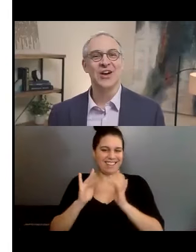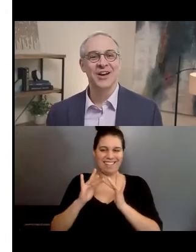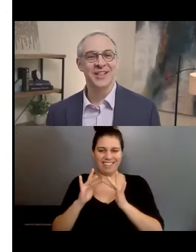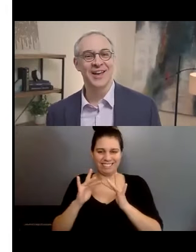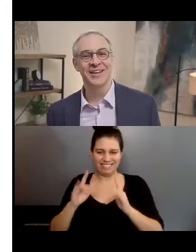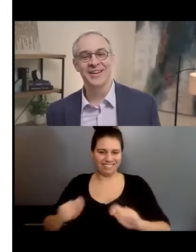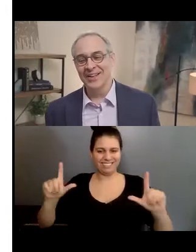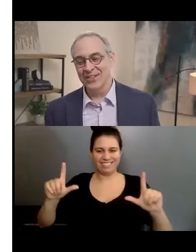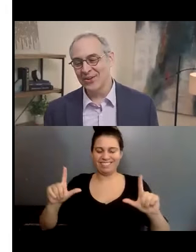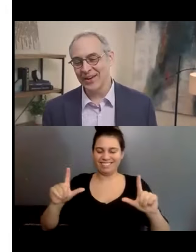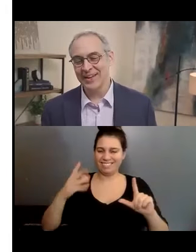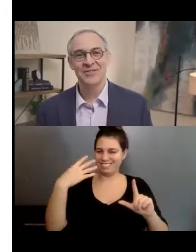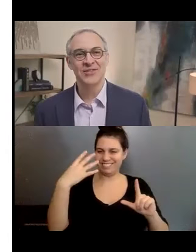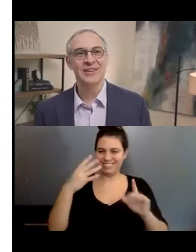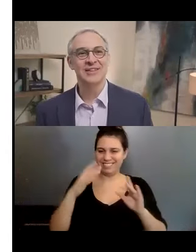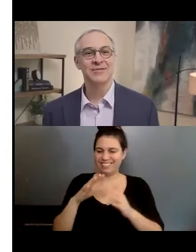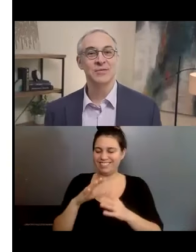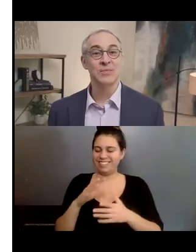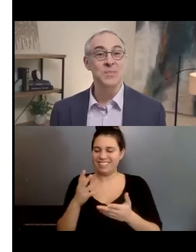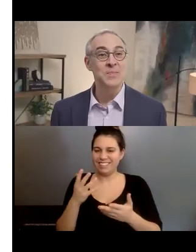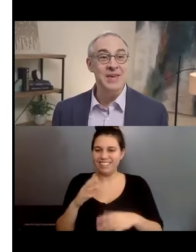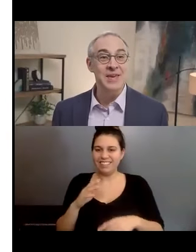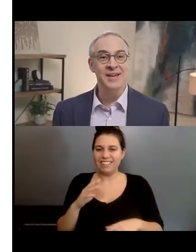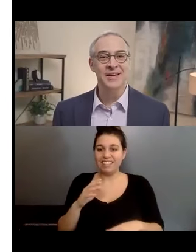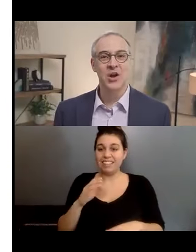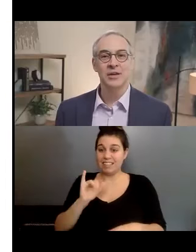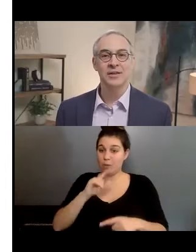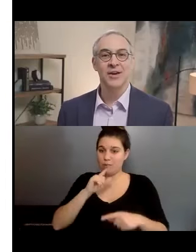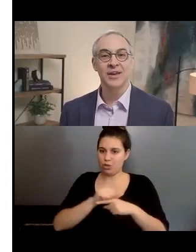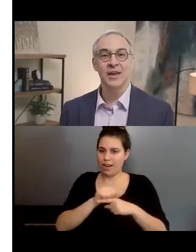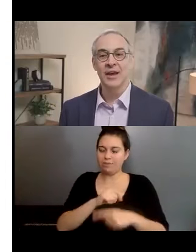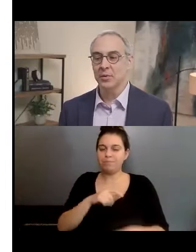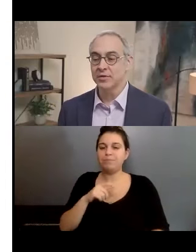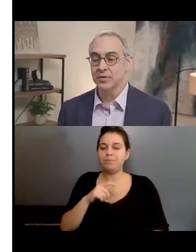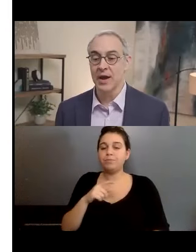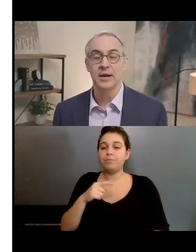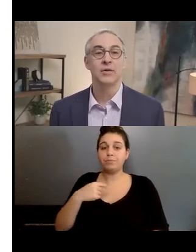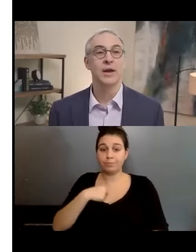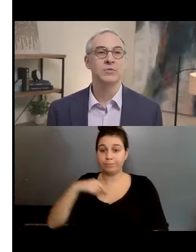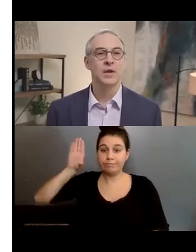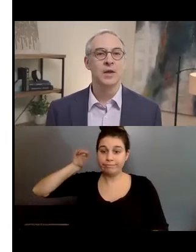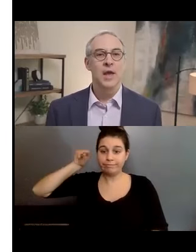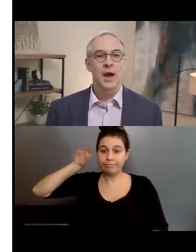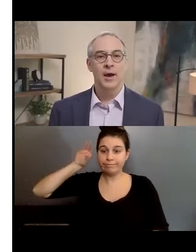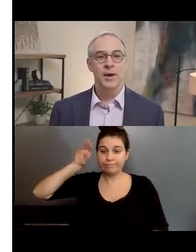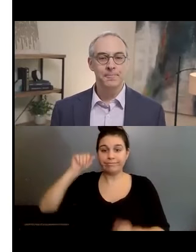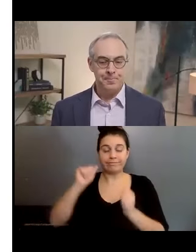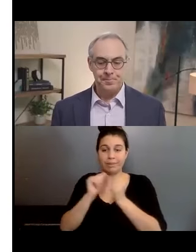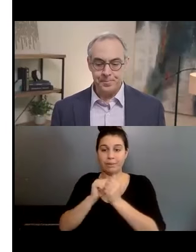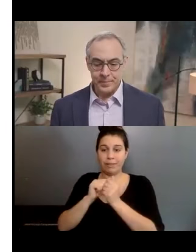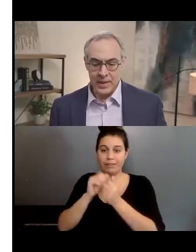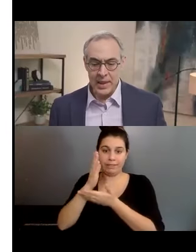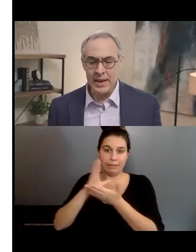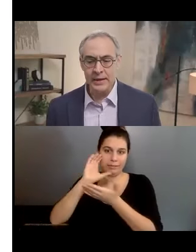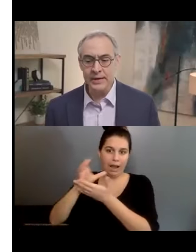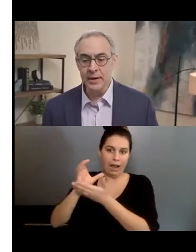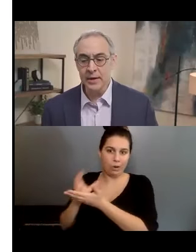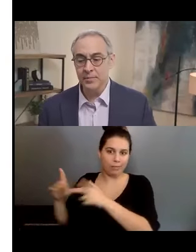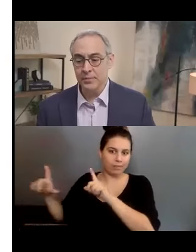initial online learning. It was me, a talking head with some diagrams,